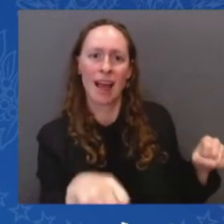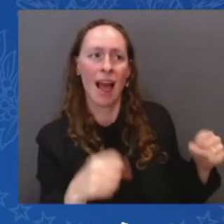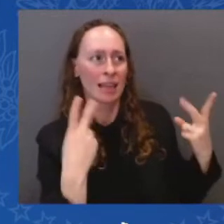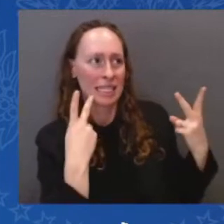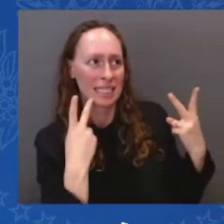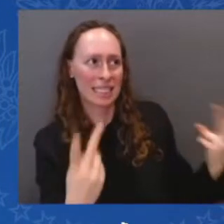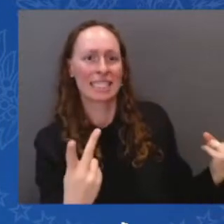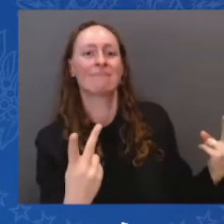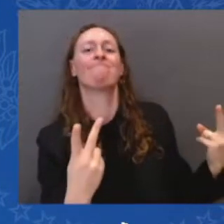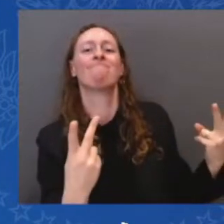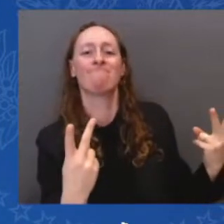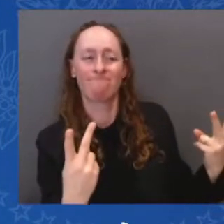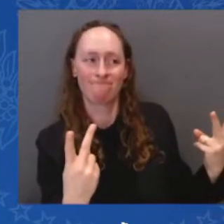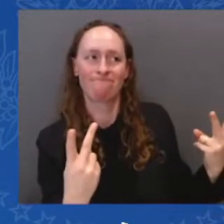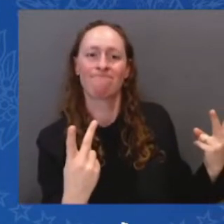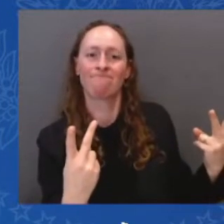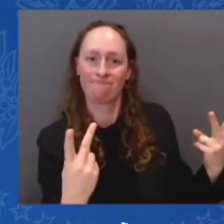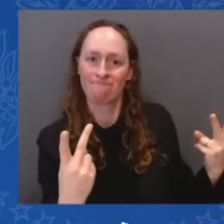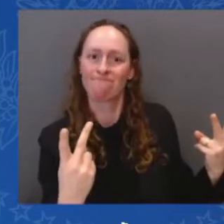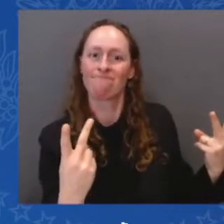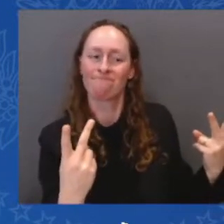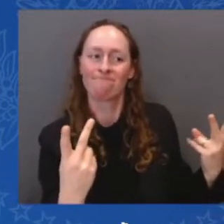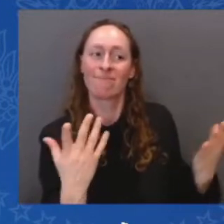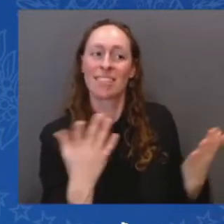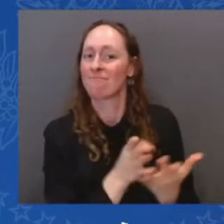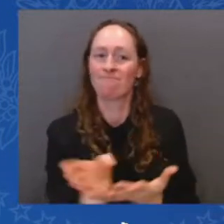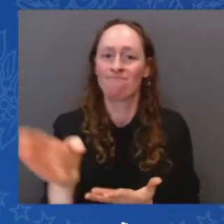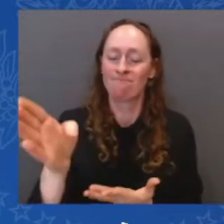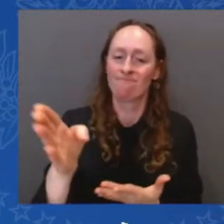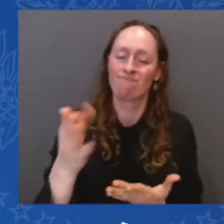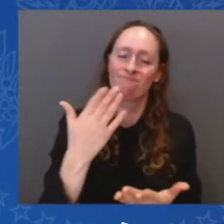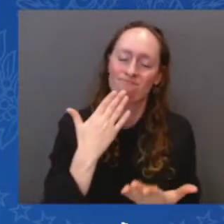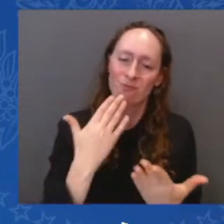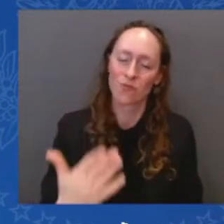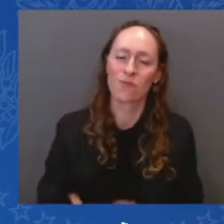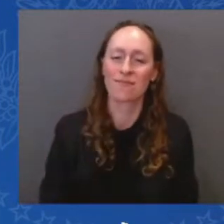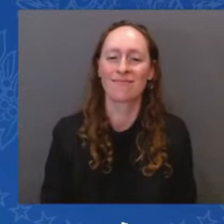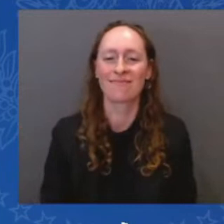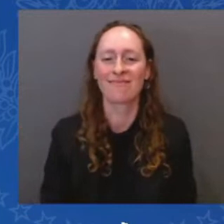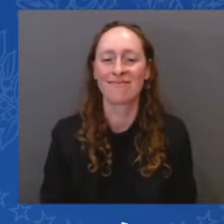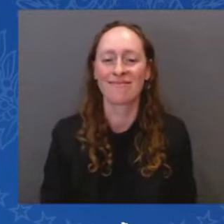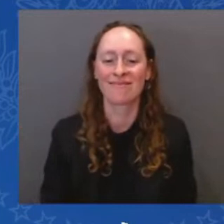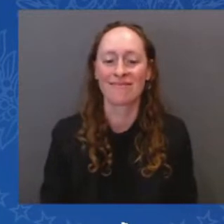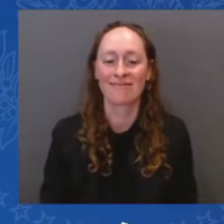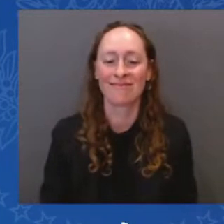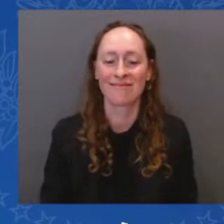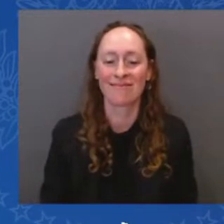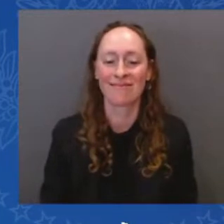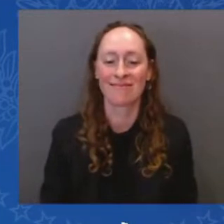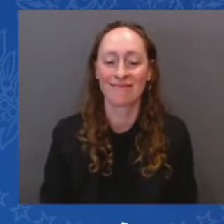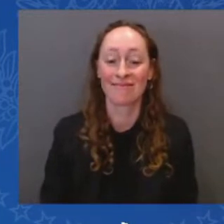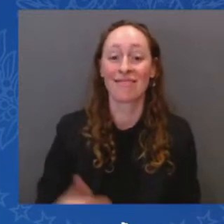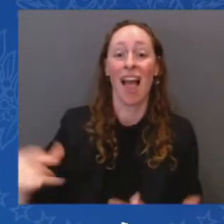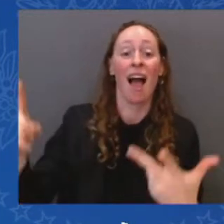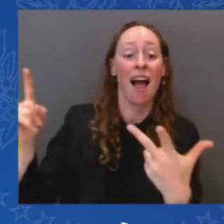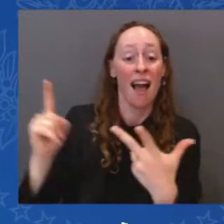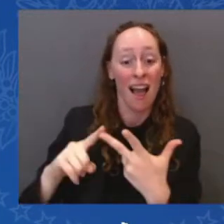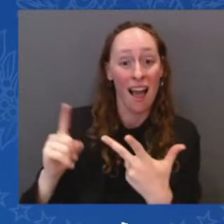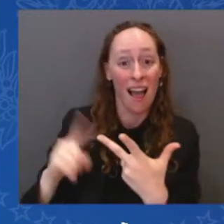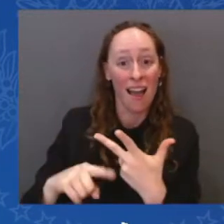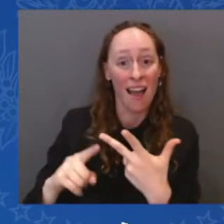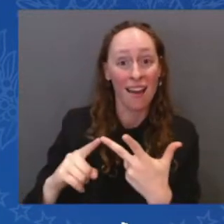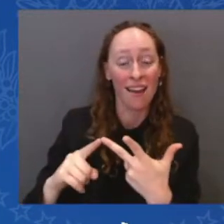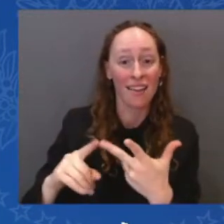When it comes to the Constitution, that is, and always has been, Mark's